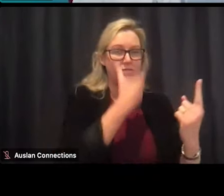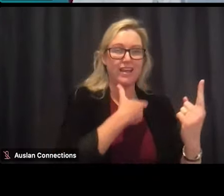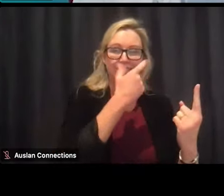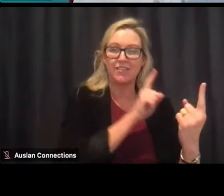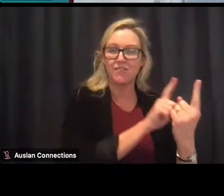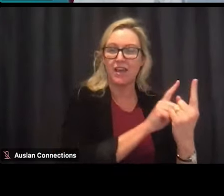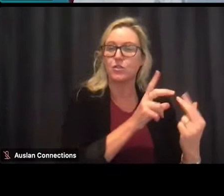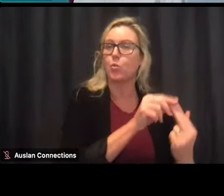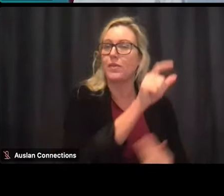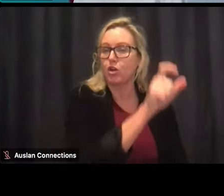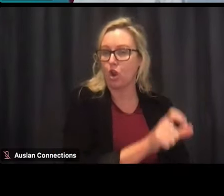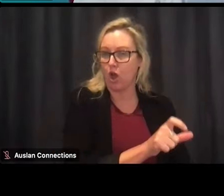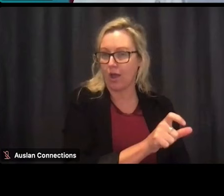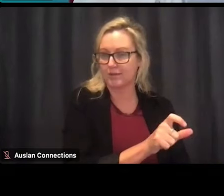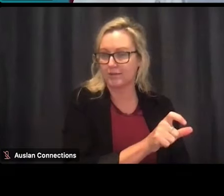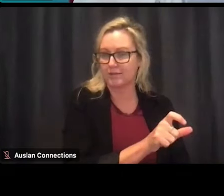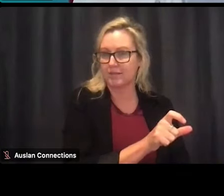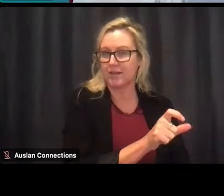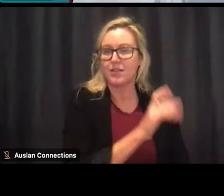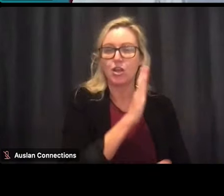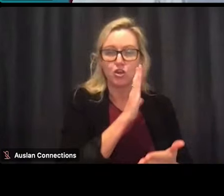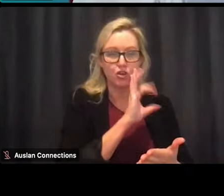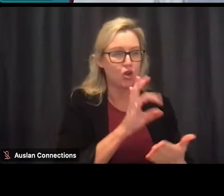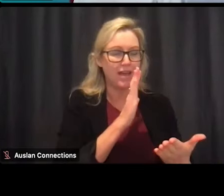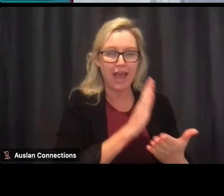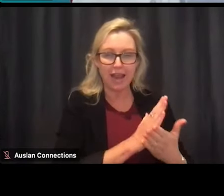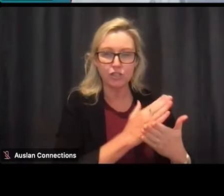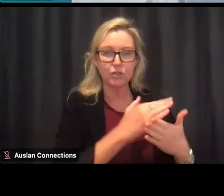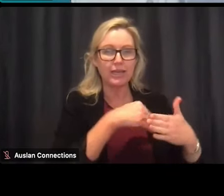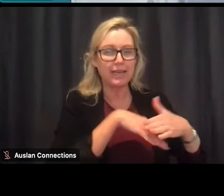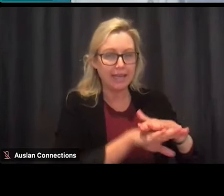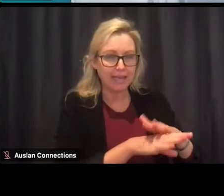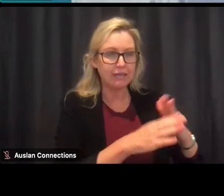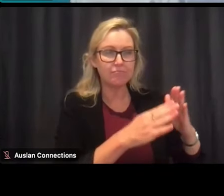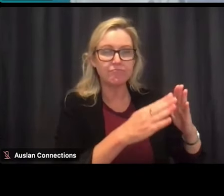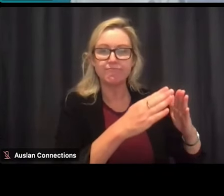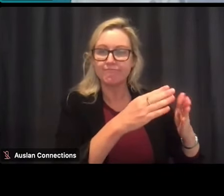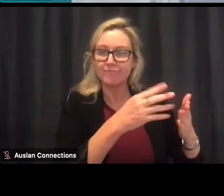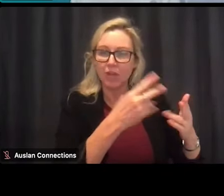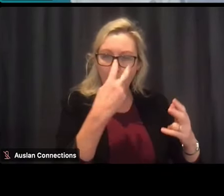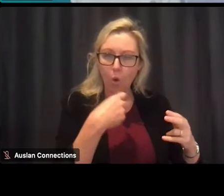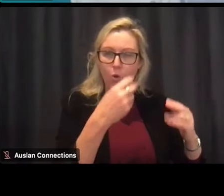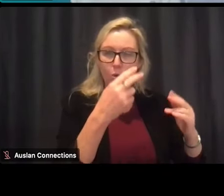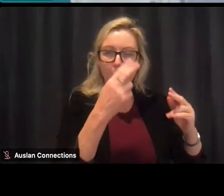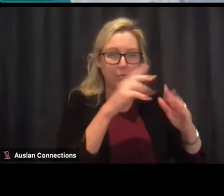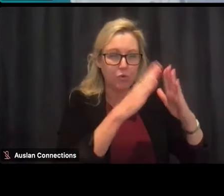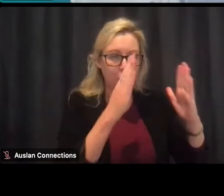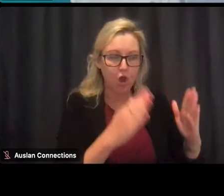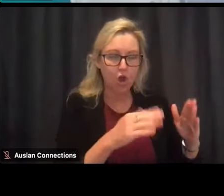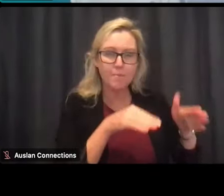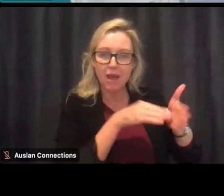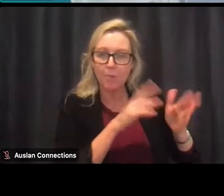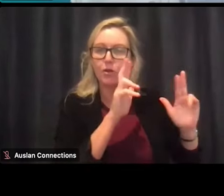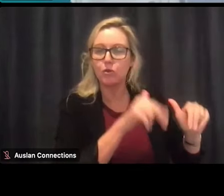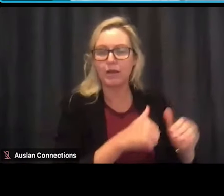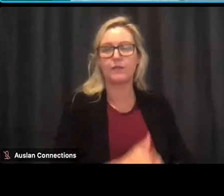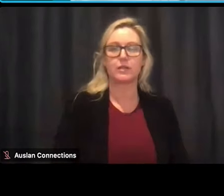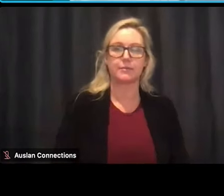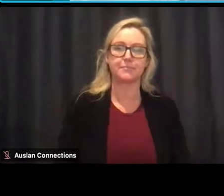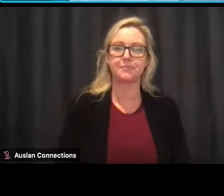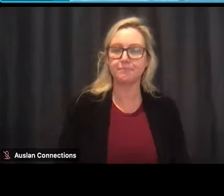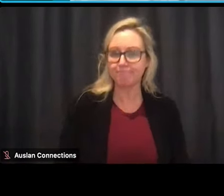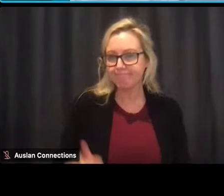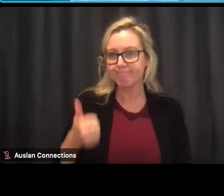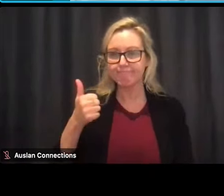I'd say, but actually on the floor of an aged care home. Thanks, Grant. Okay, I would